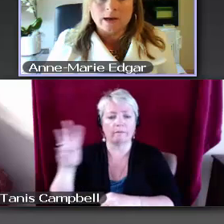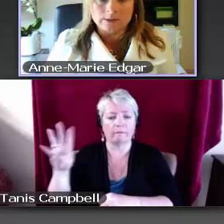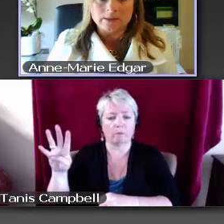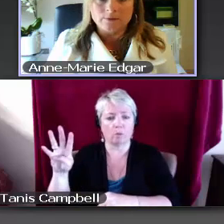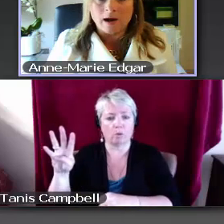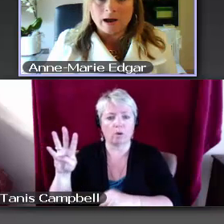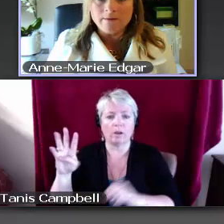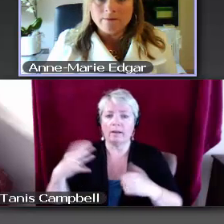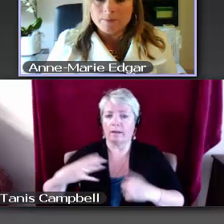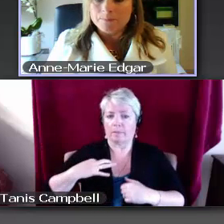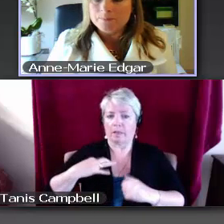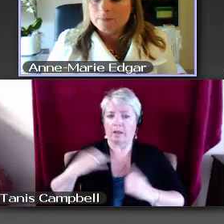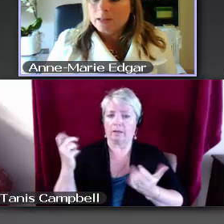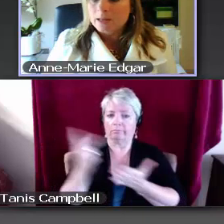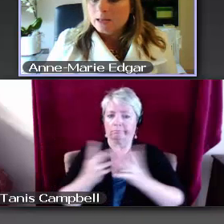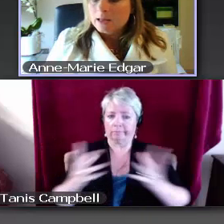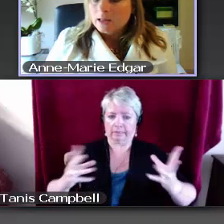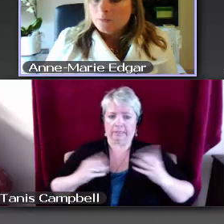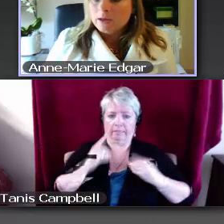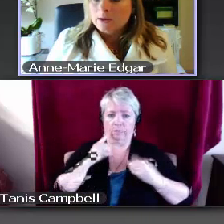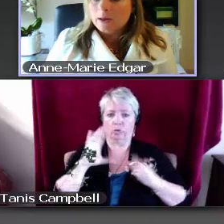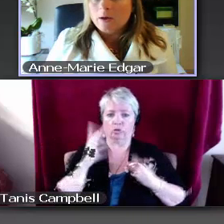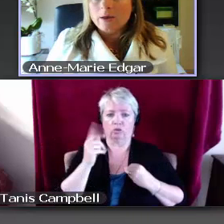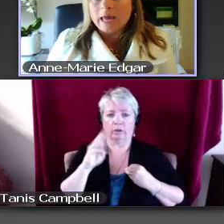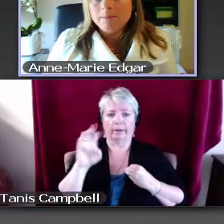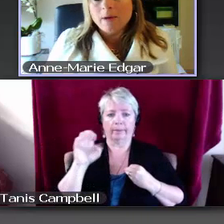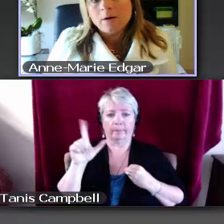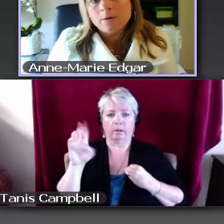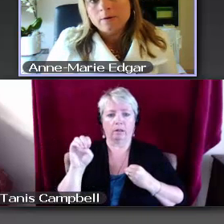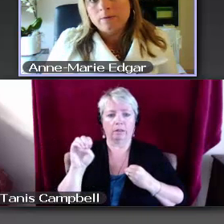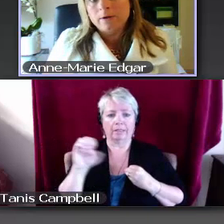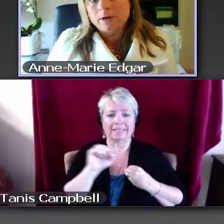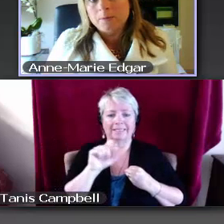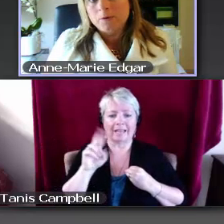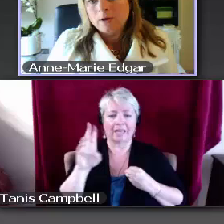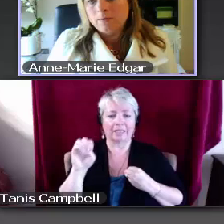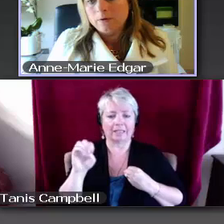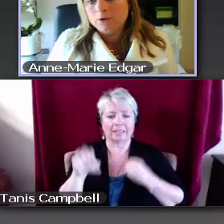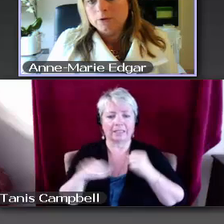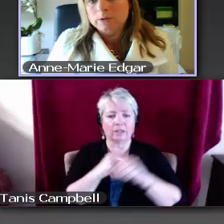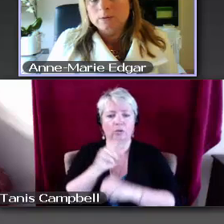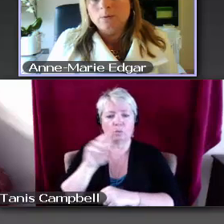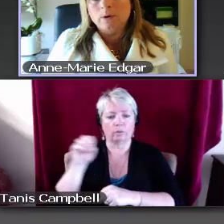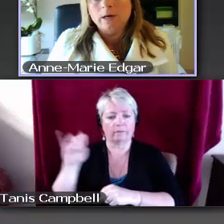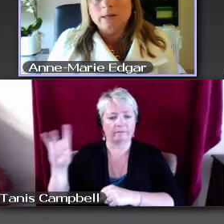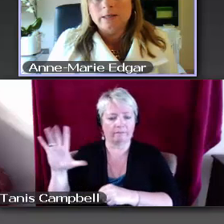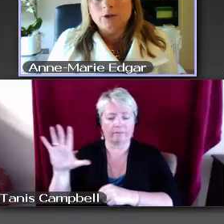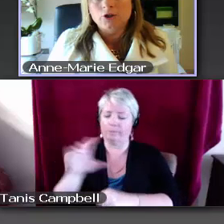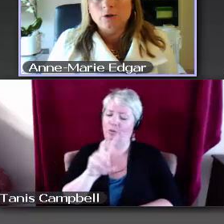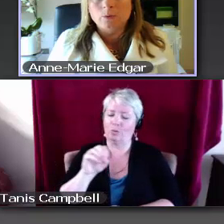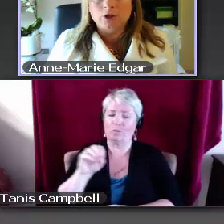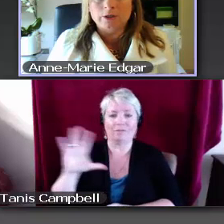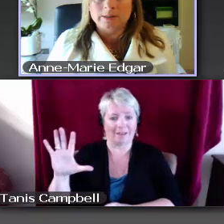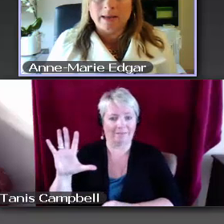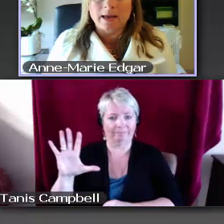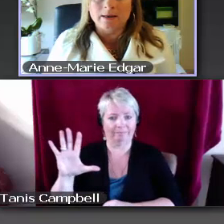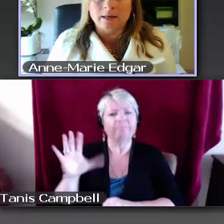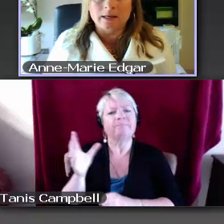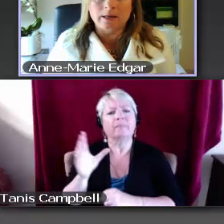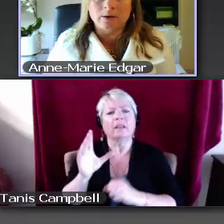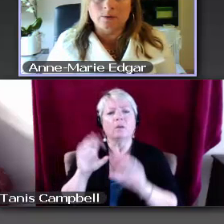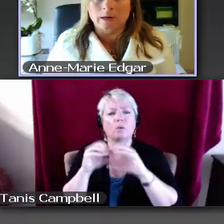in 2005. We came out of the Community Futures organization, which